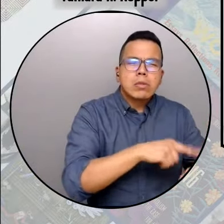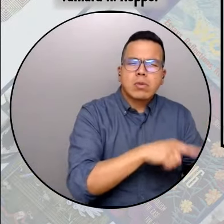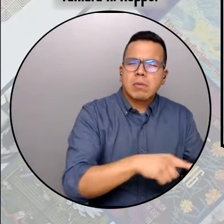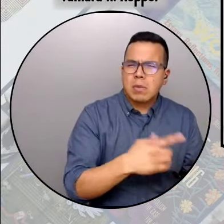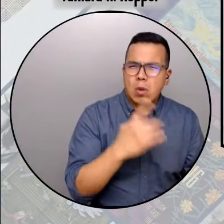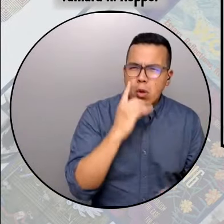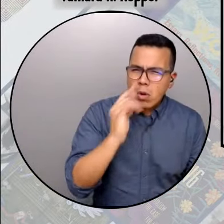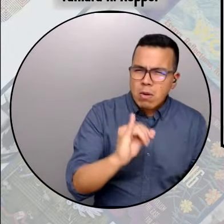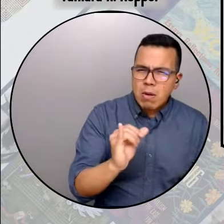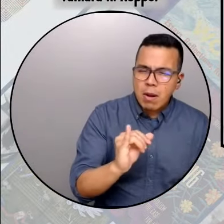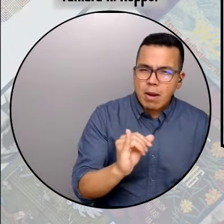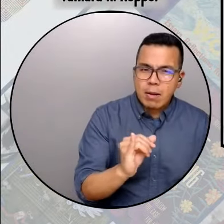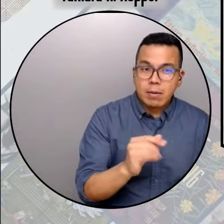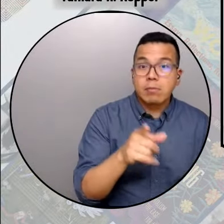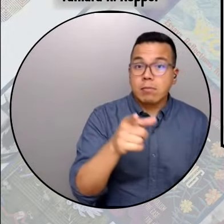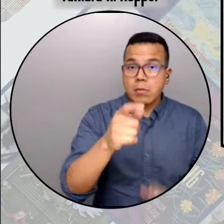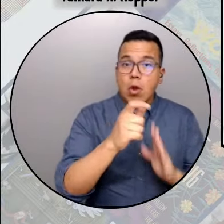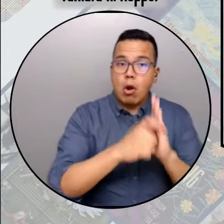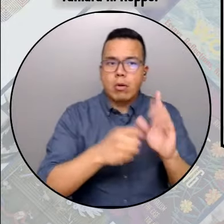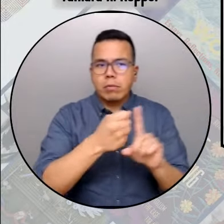of deportation,